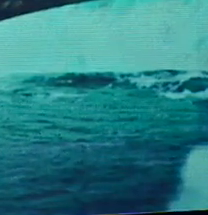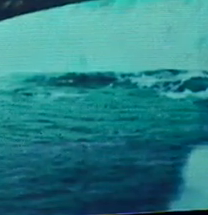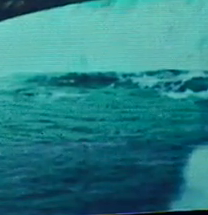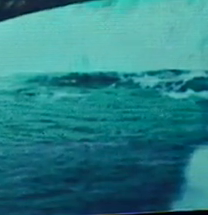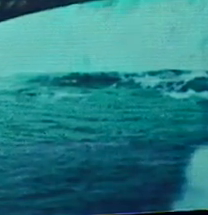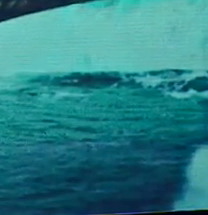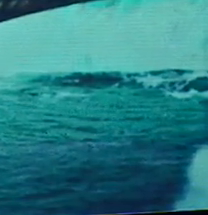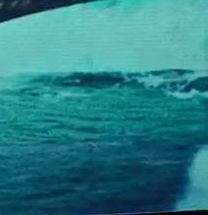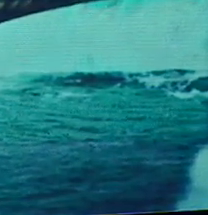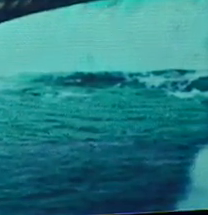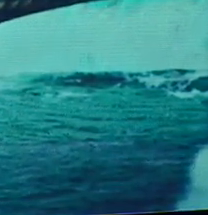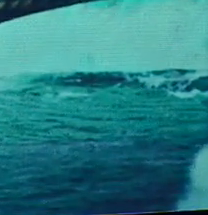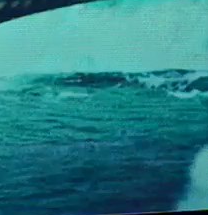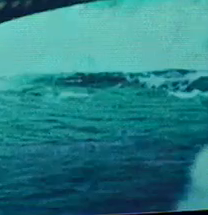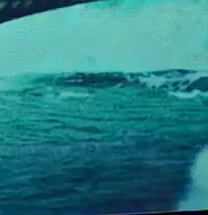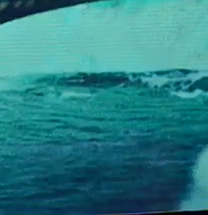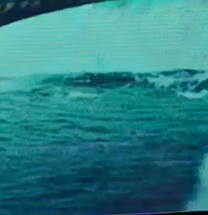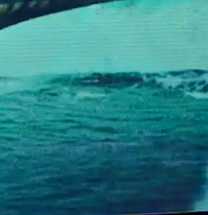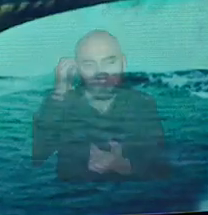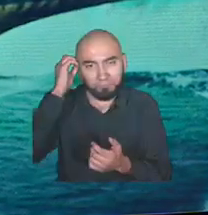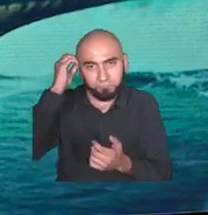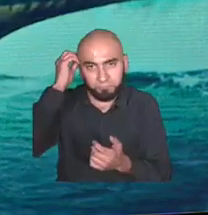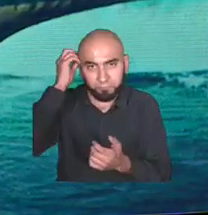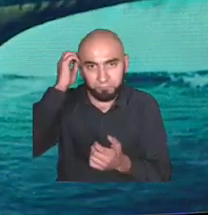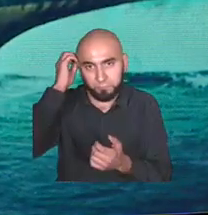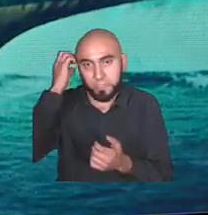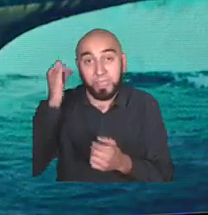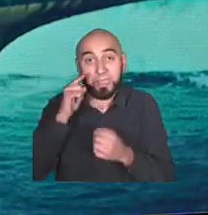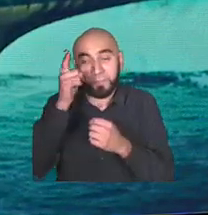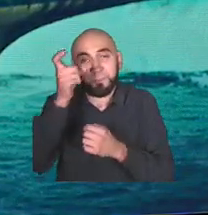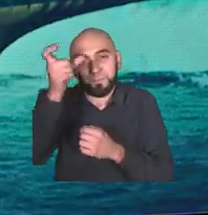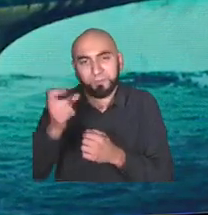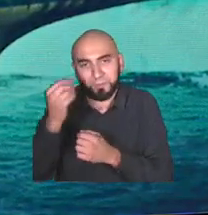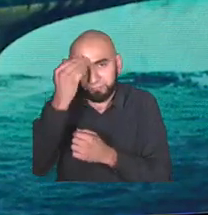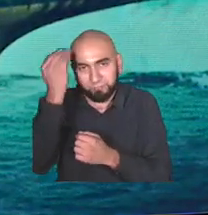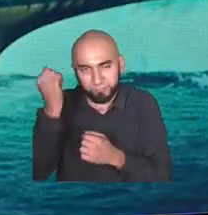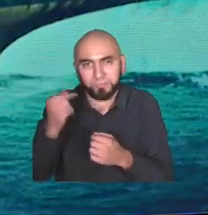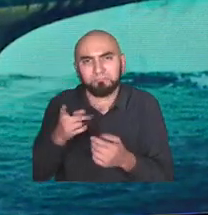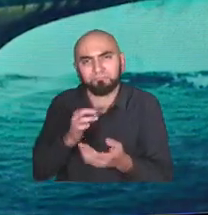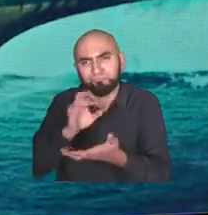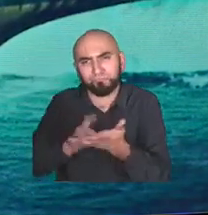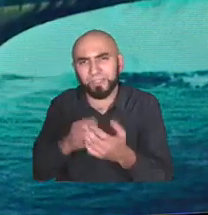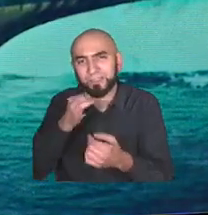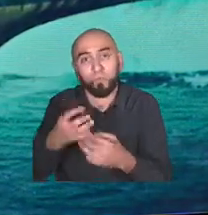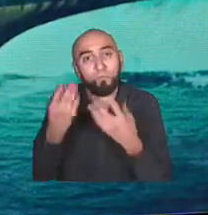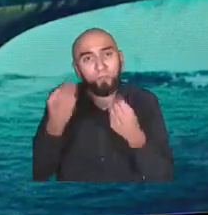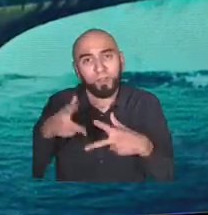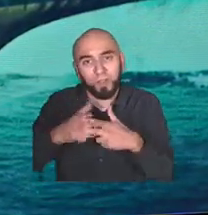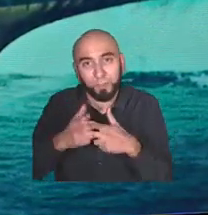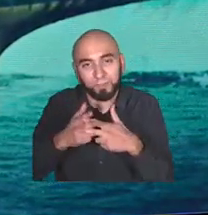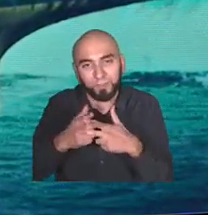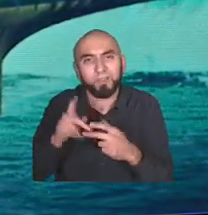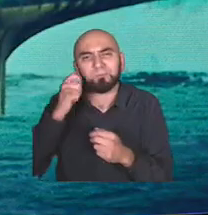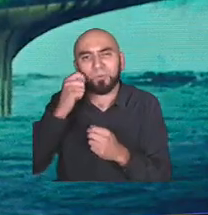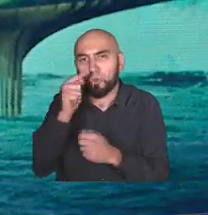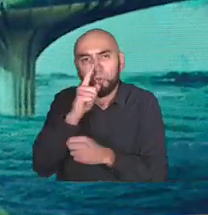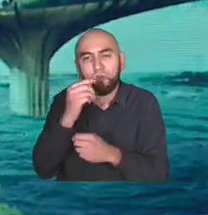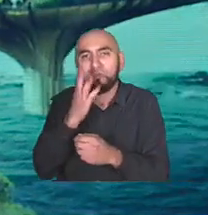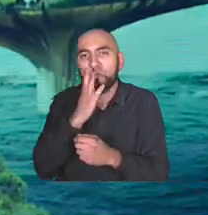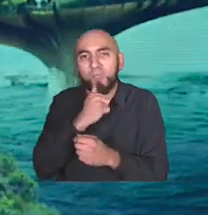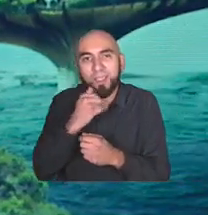This is Mark Weiser's original quote on invisible tools. He says, A good tool is invisible. It's not in your face.